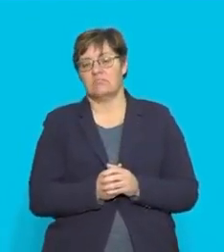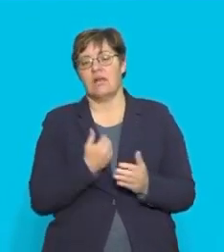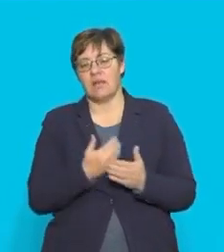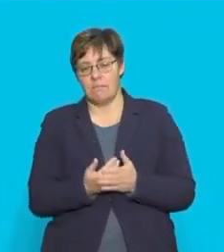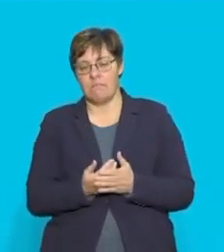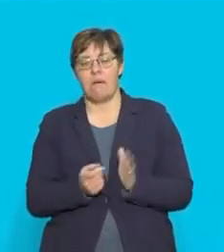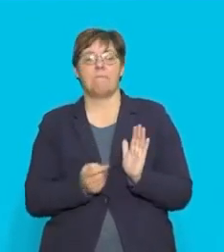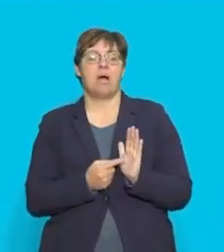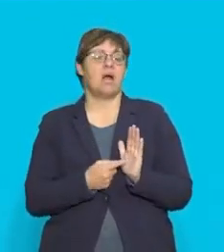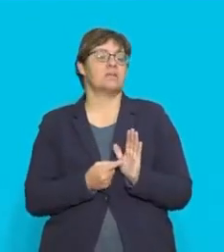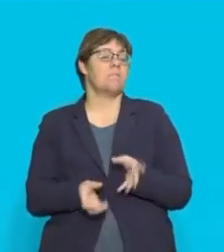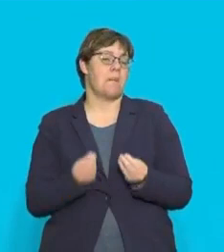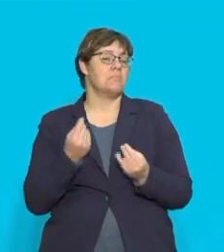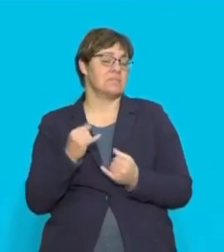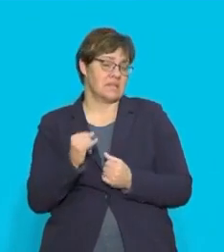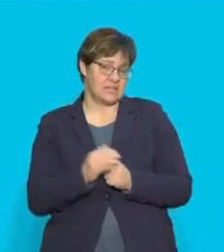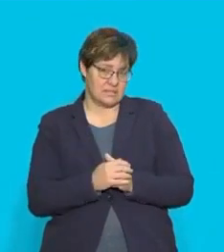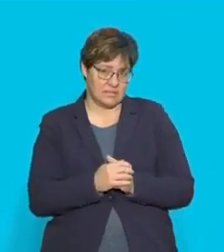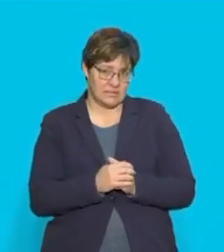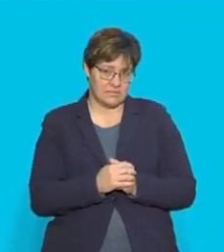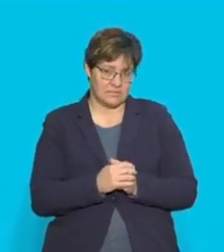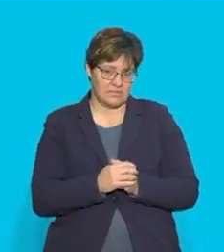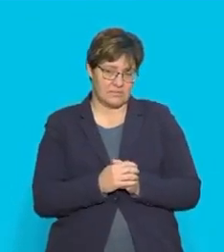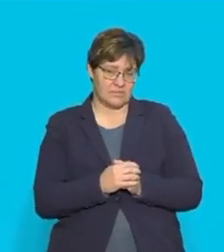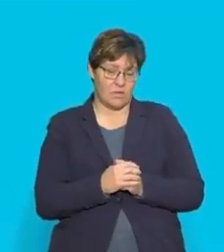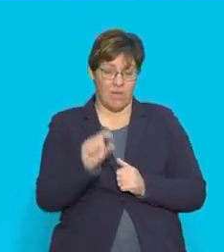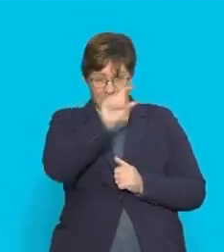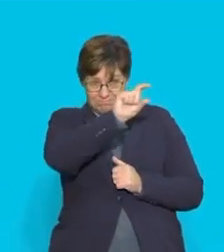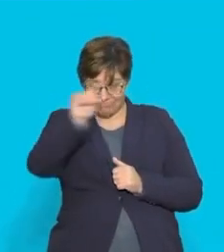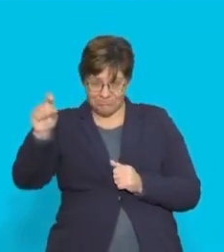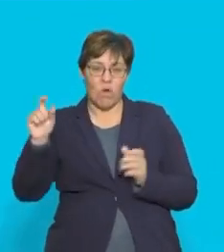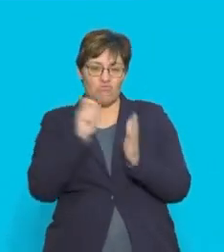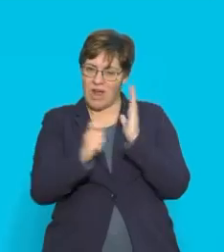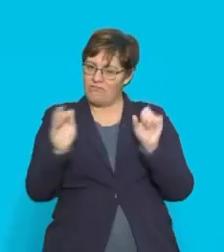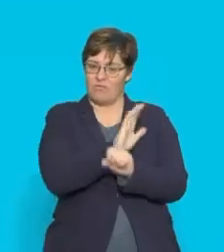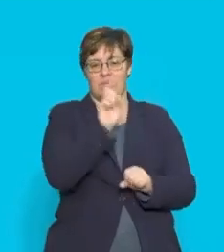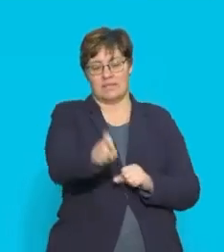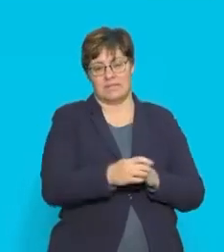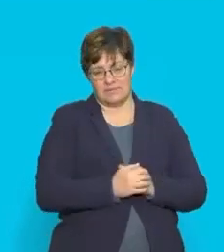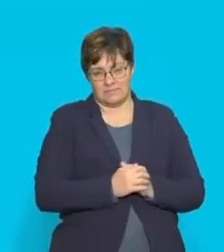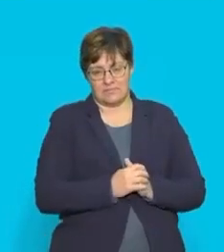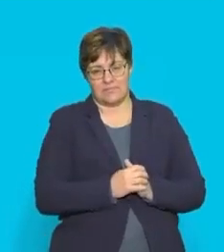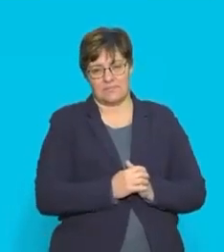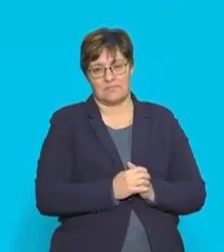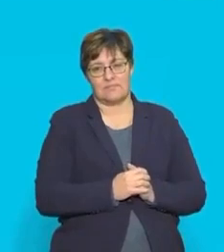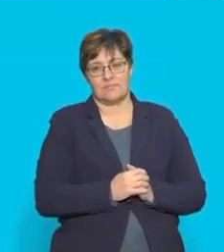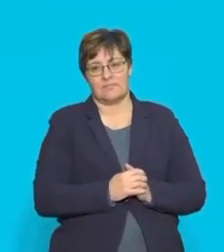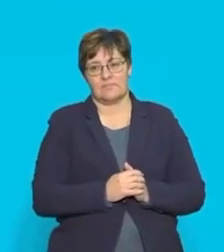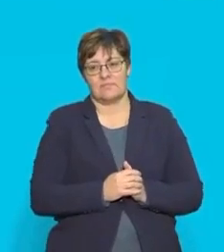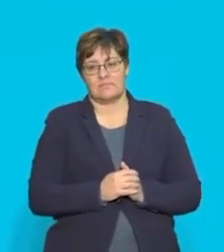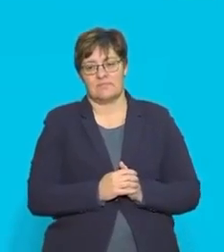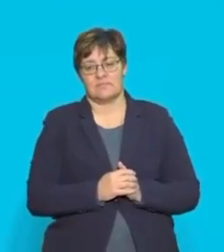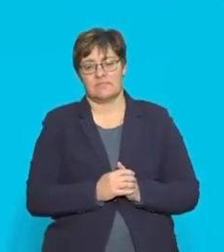marks. Okay, you show that you understand that. Are we all together? Now, let's look at the